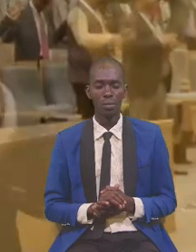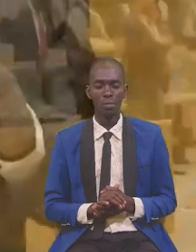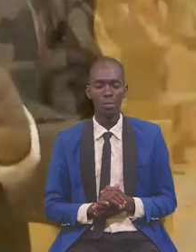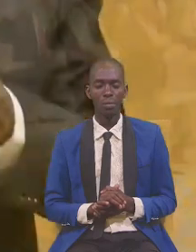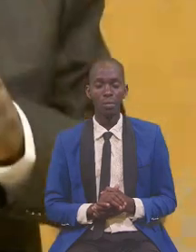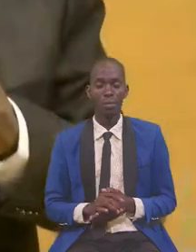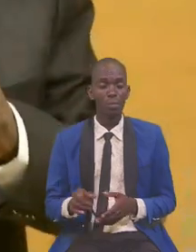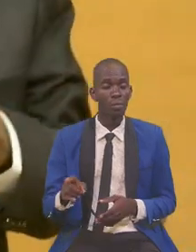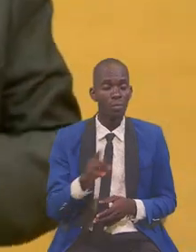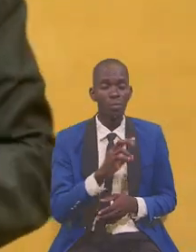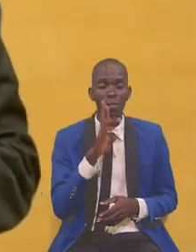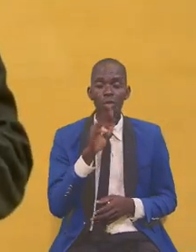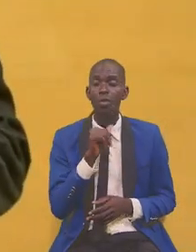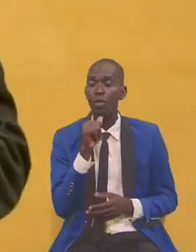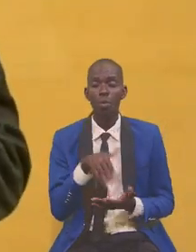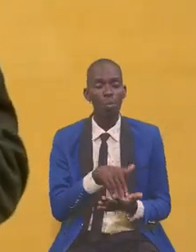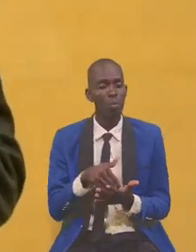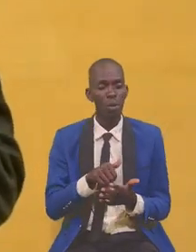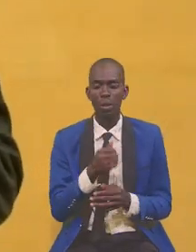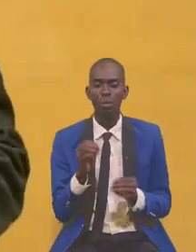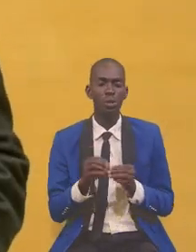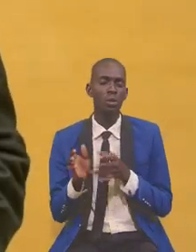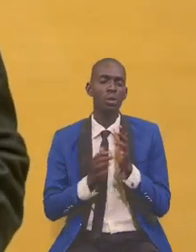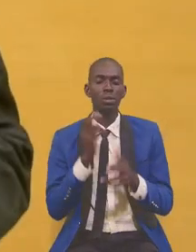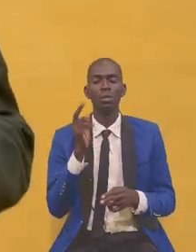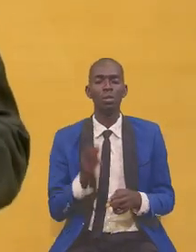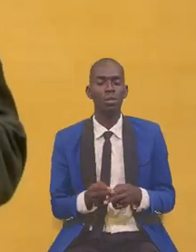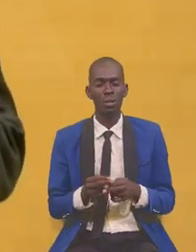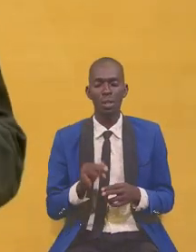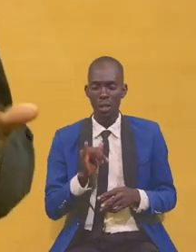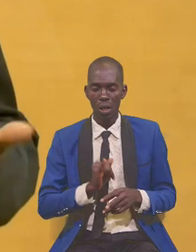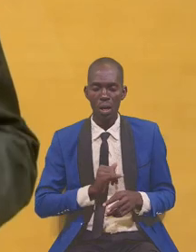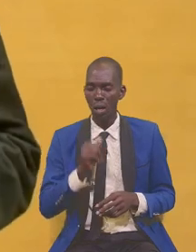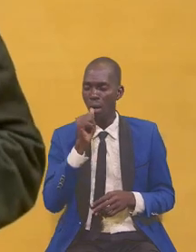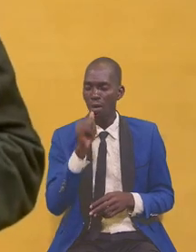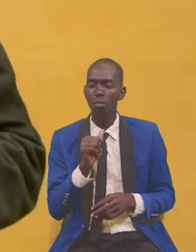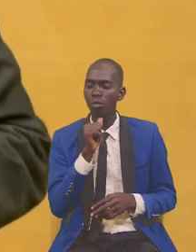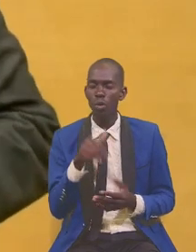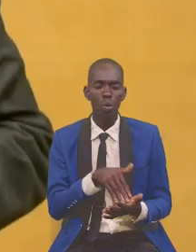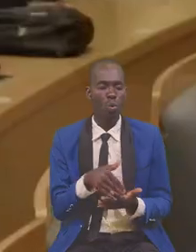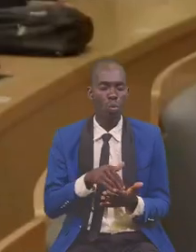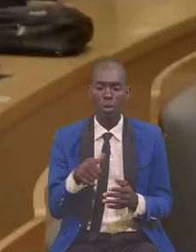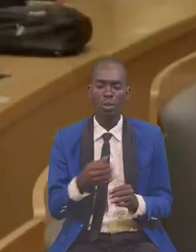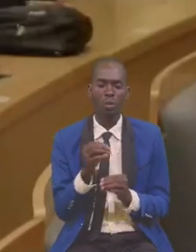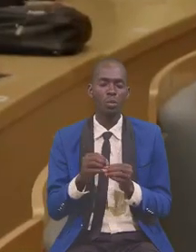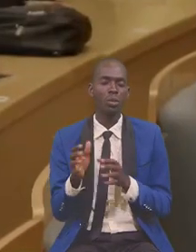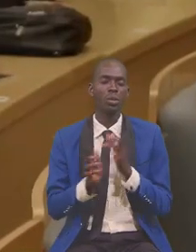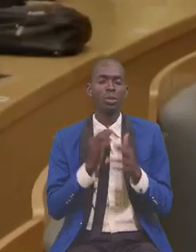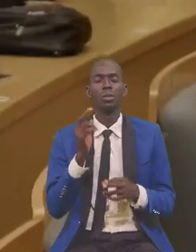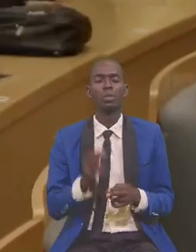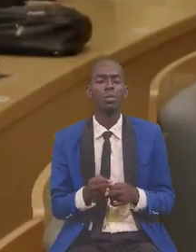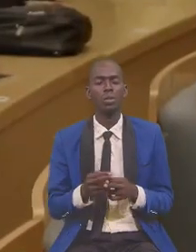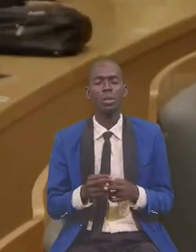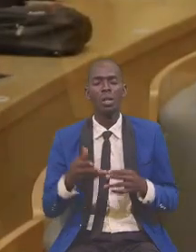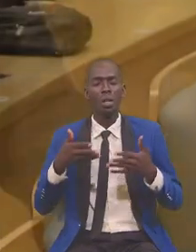They are not weak anymore. Amen. I am not weak anymore. Amen.